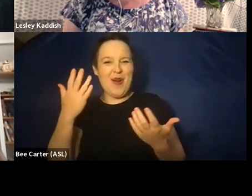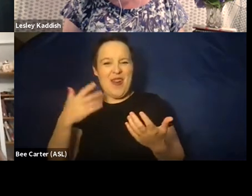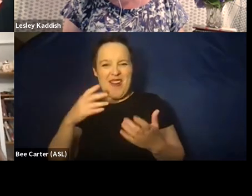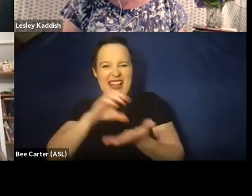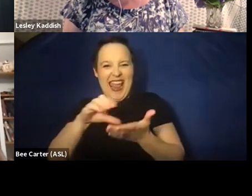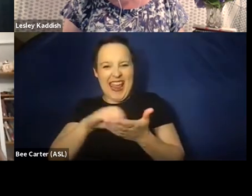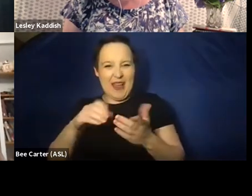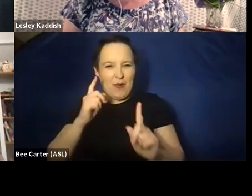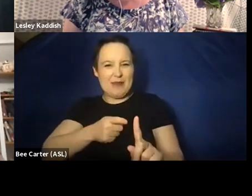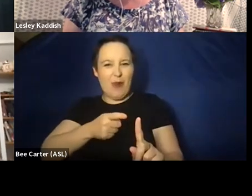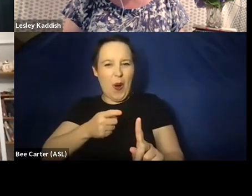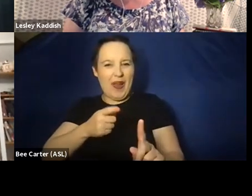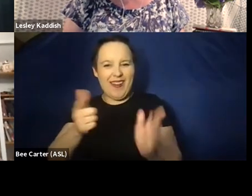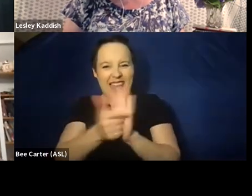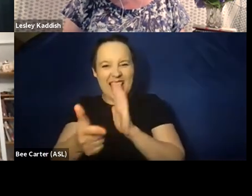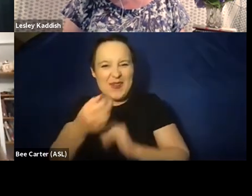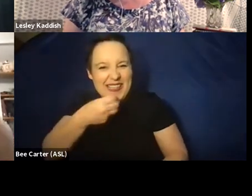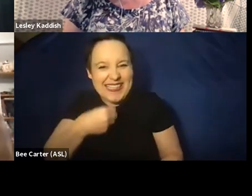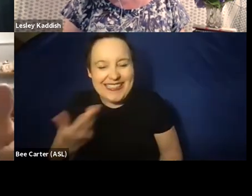eat it?